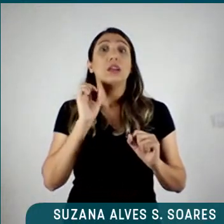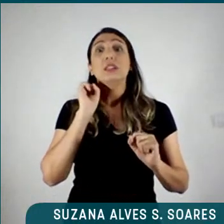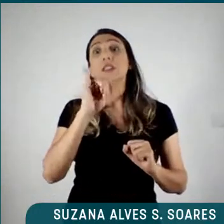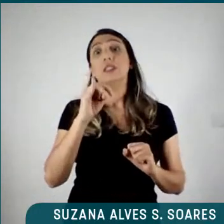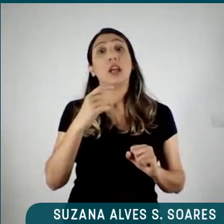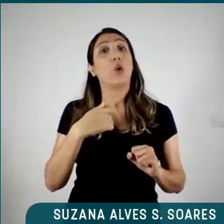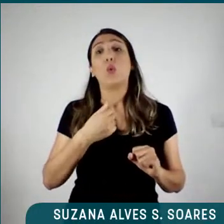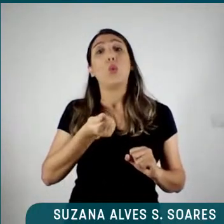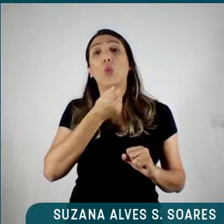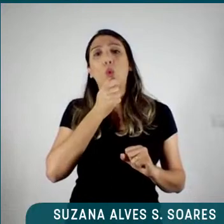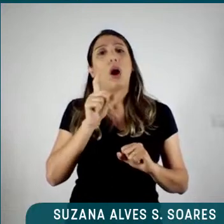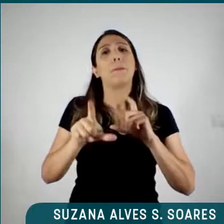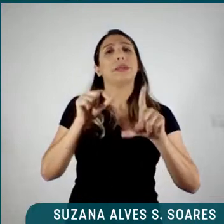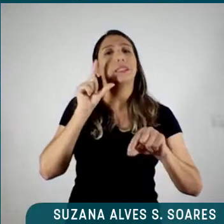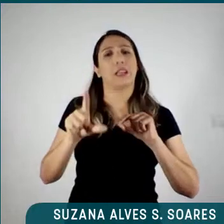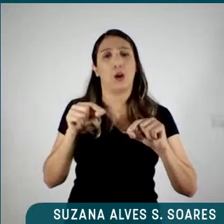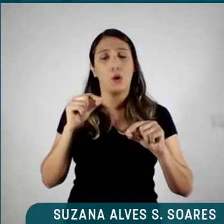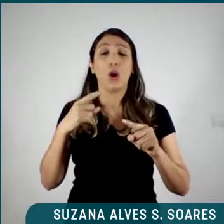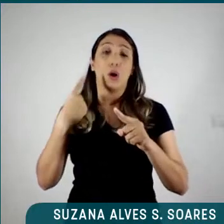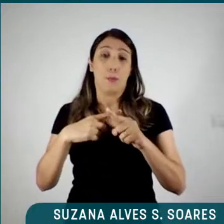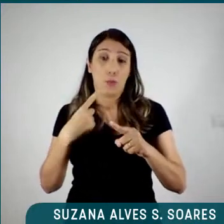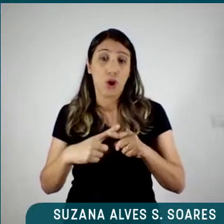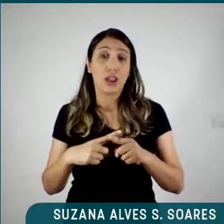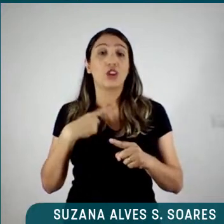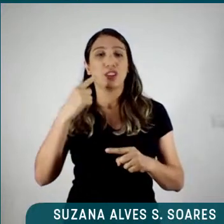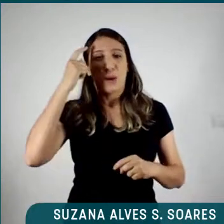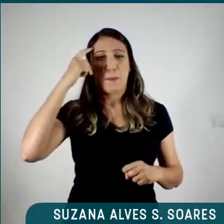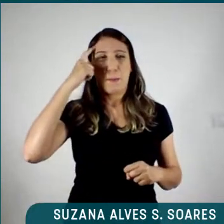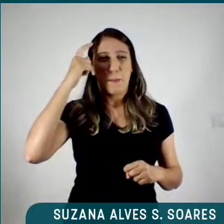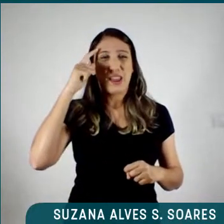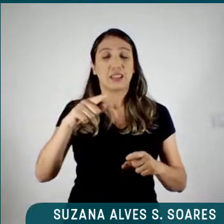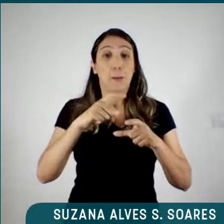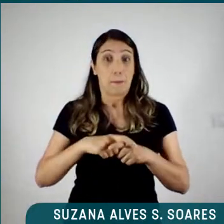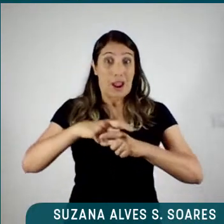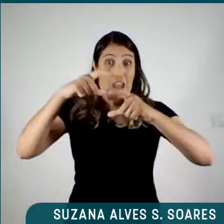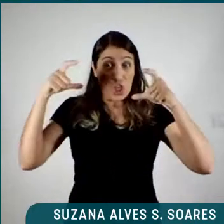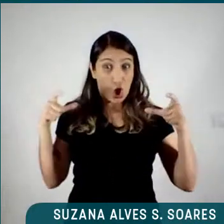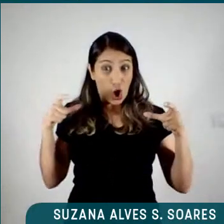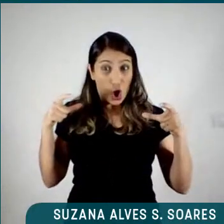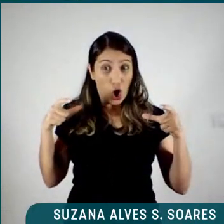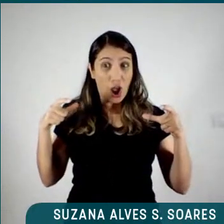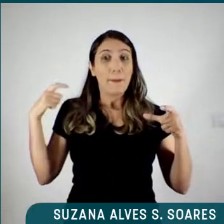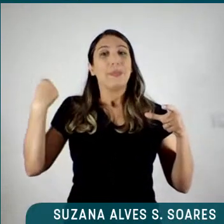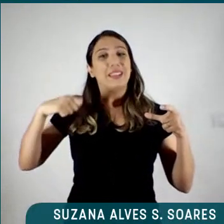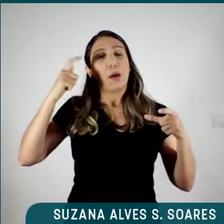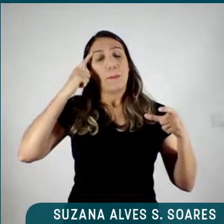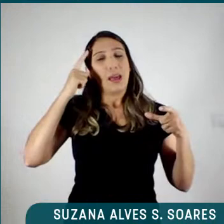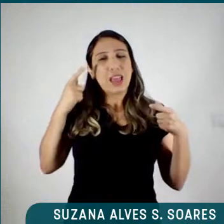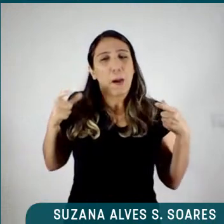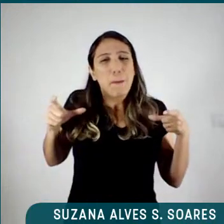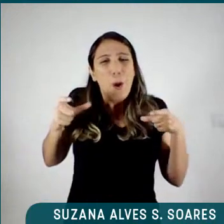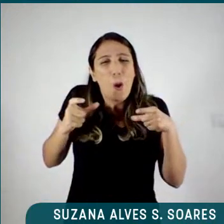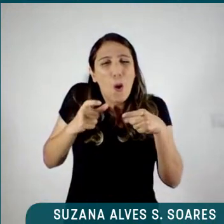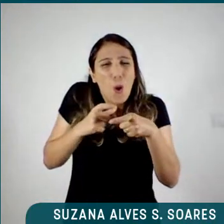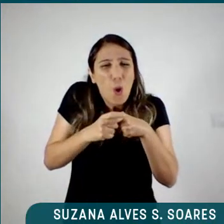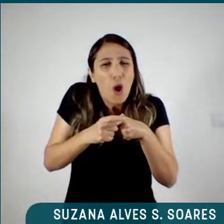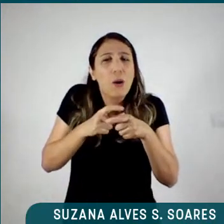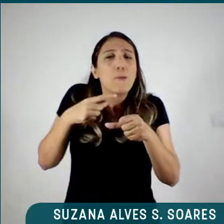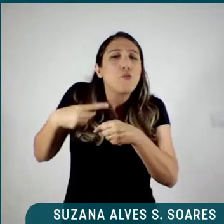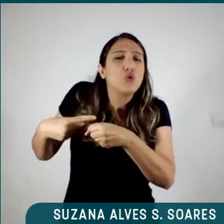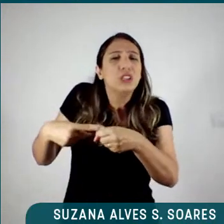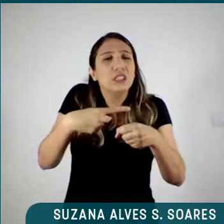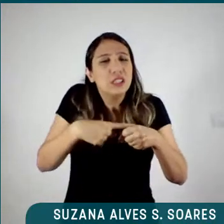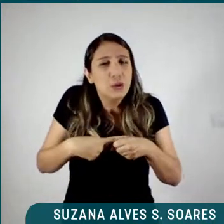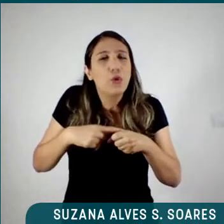think that we have the same right than the others. The state has to start to think on these issues,